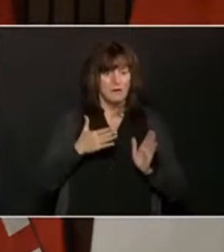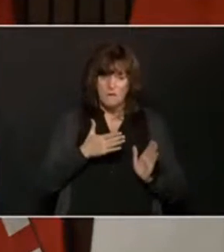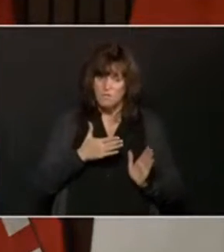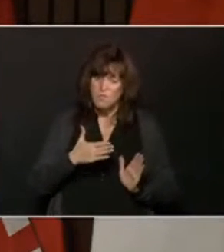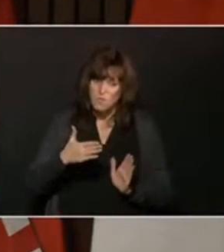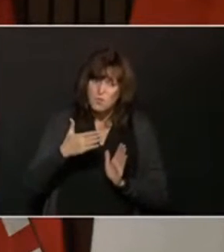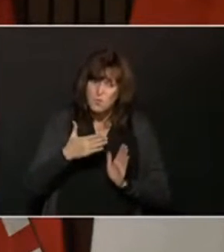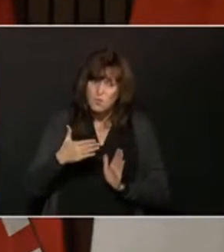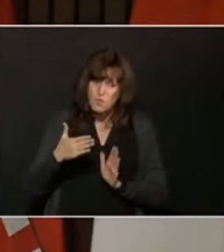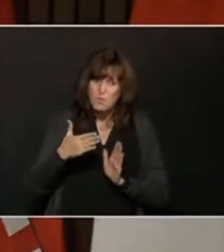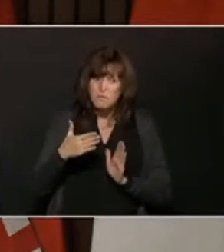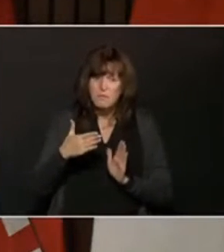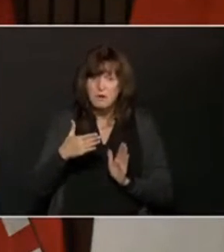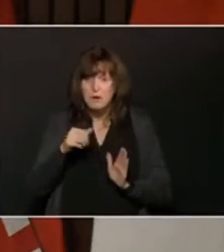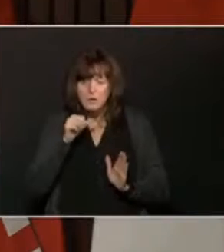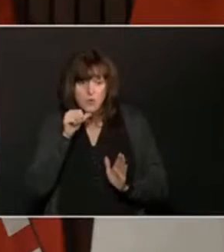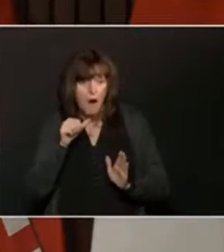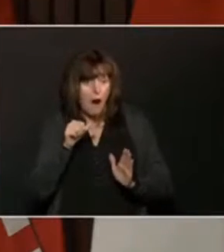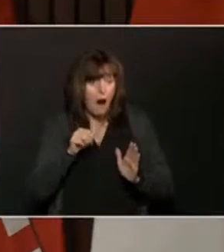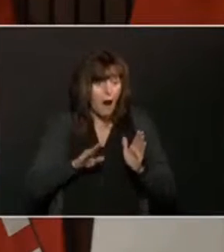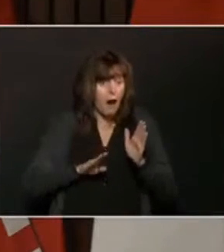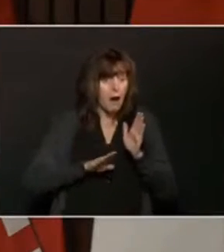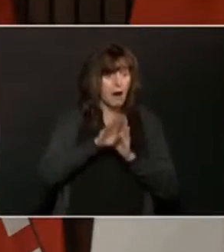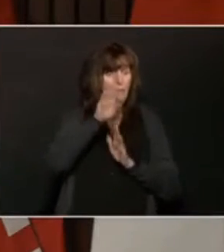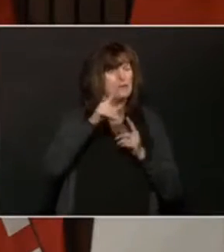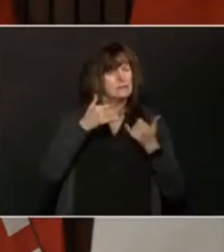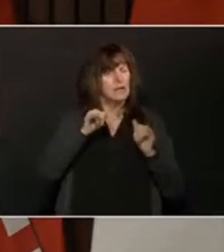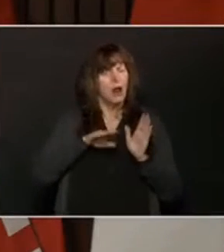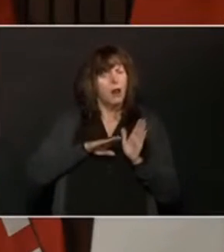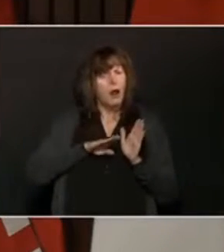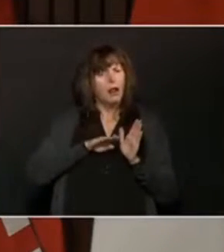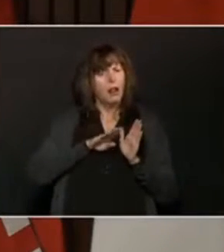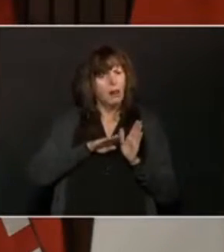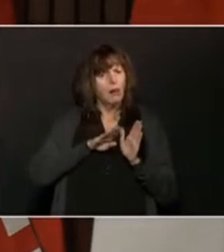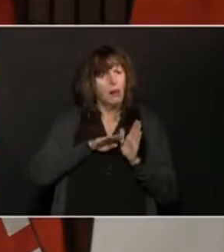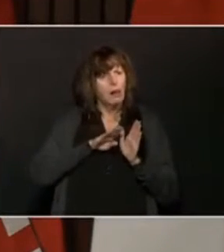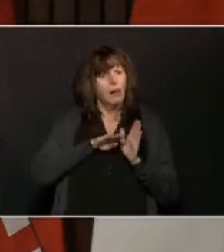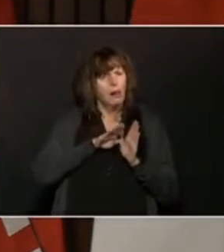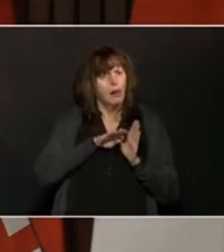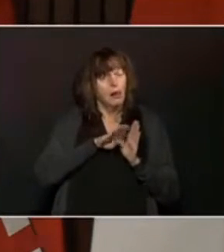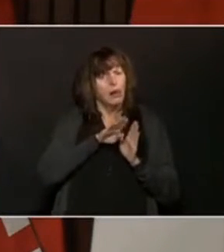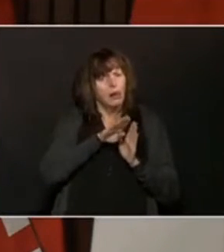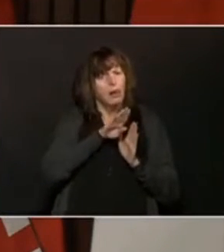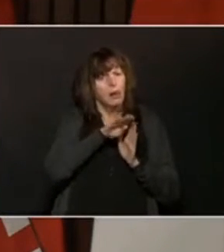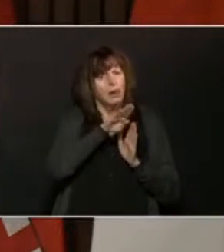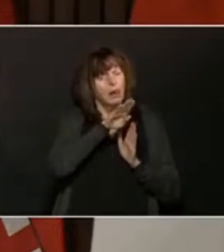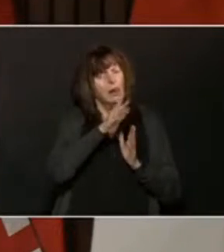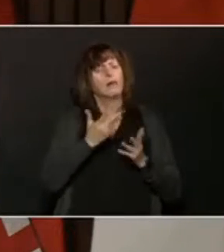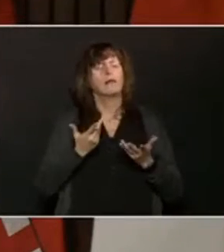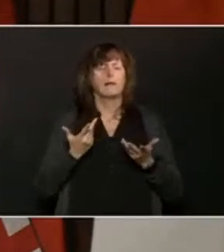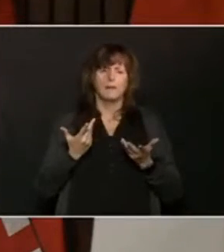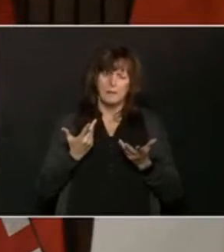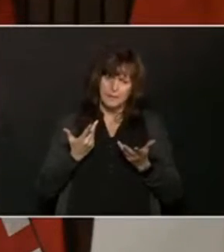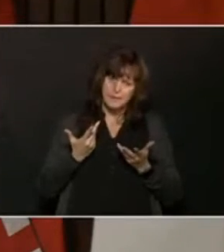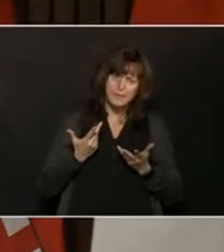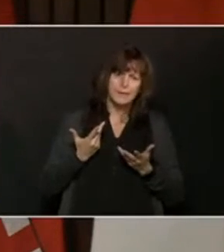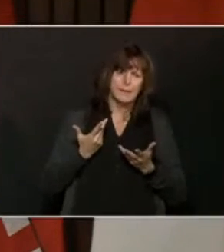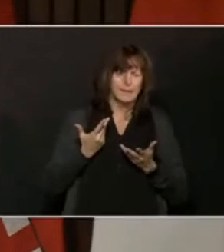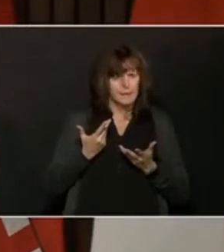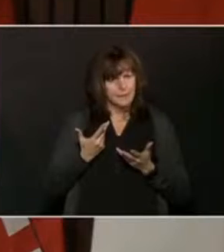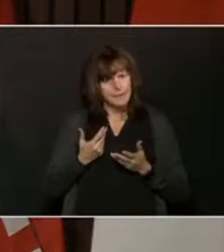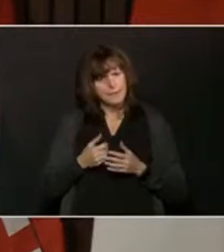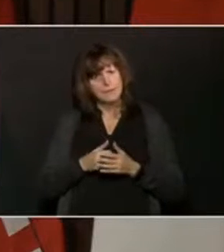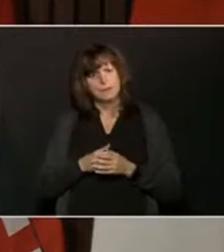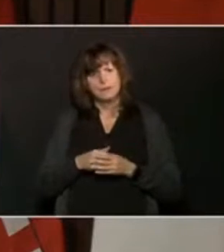growth yet, but you're still seeing this continuing sort of low level growth. What that means is that we continue to kind of play in the area of, say, the 1%